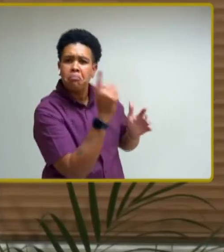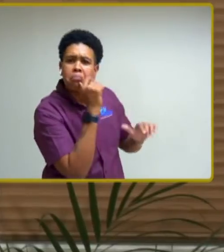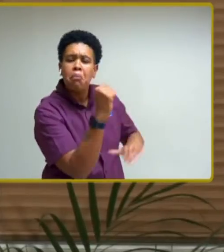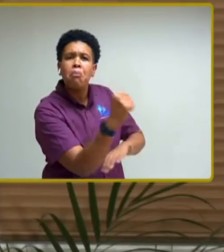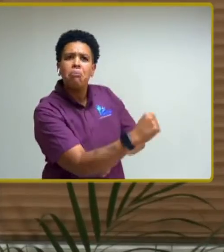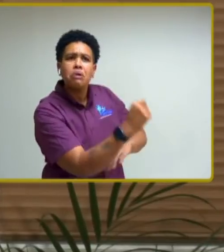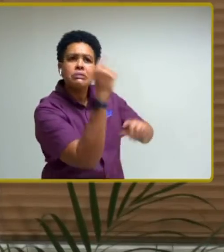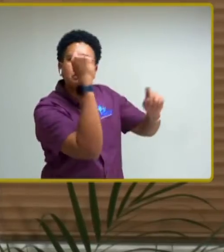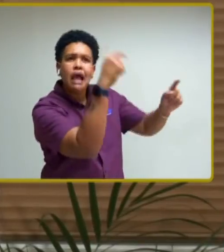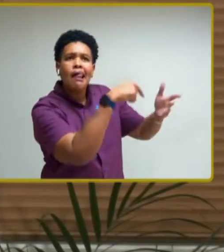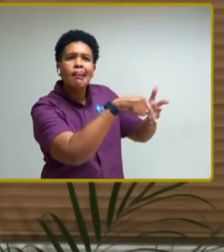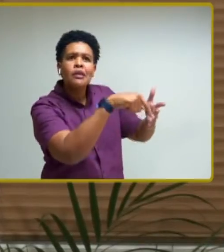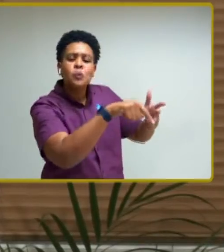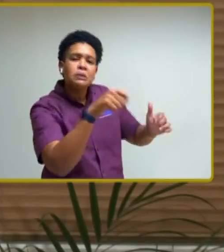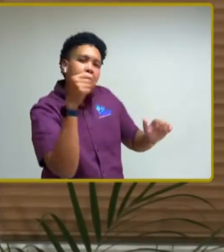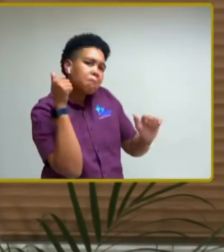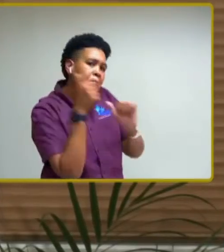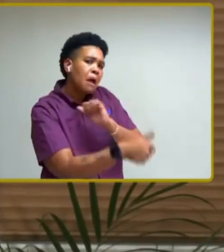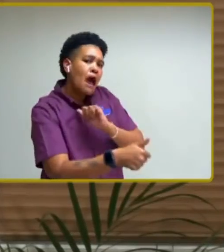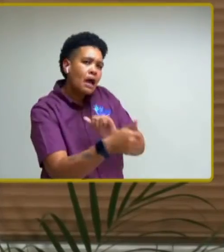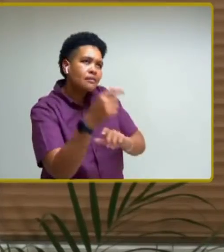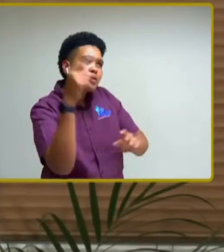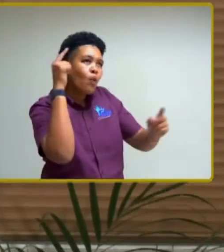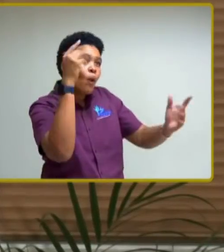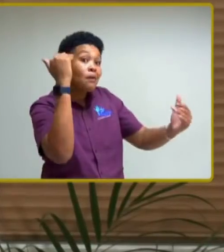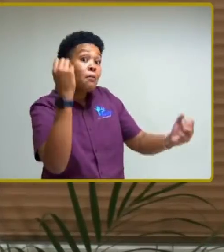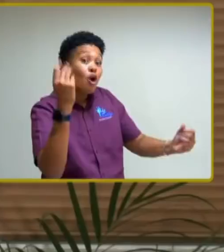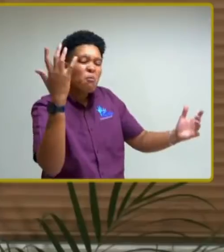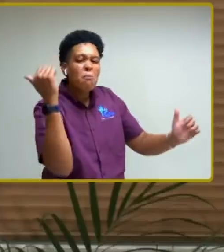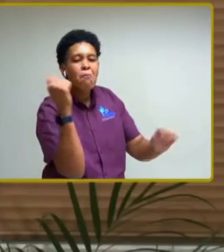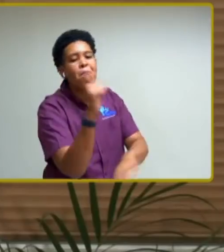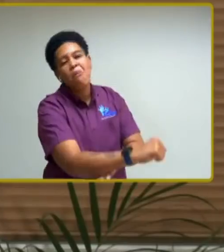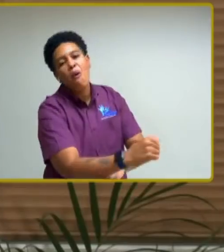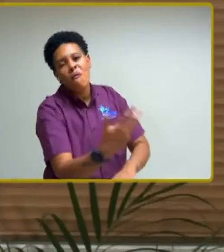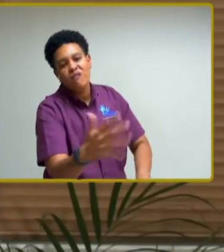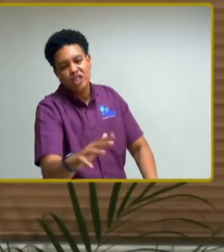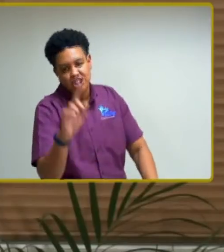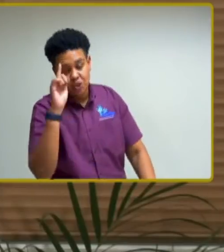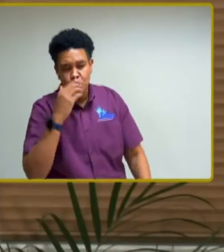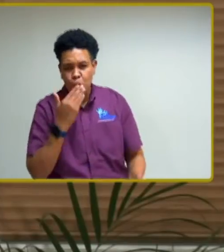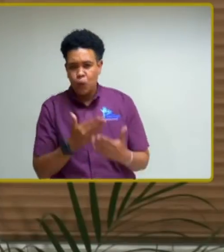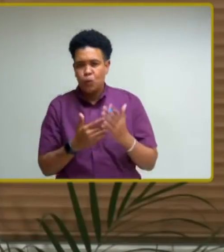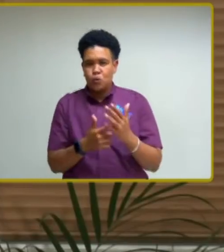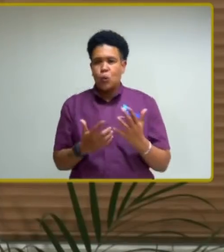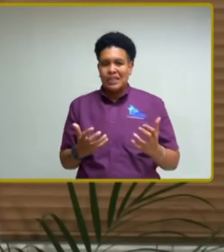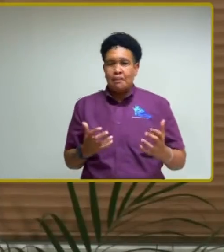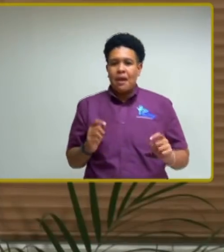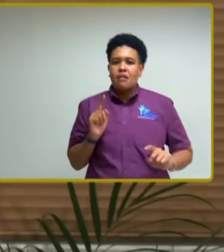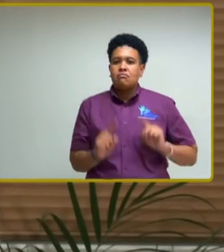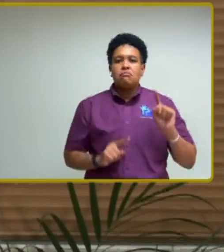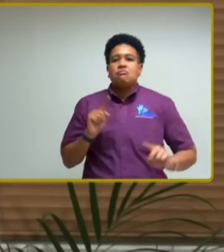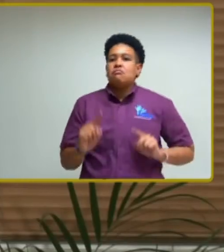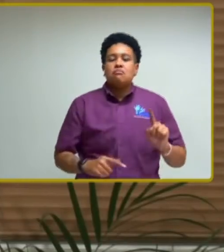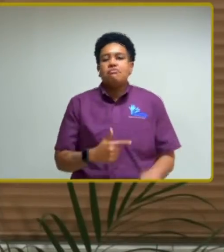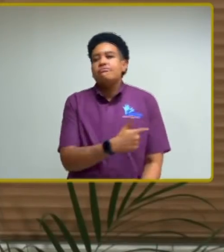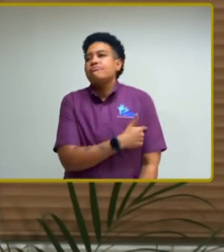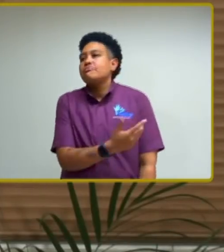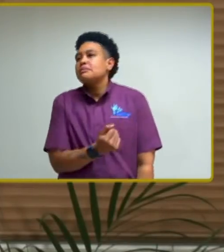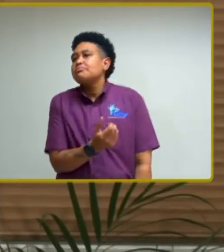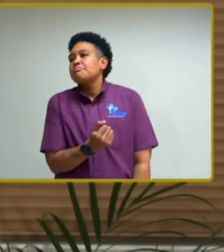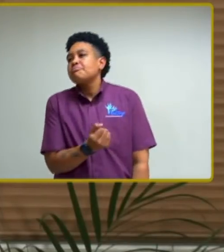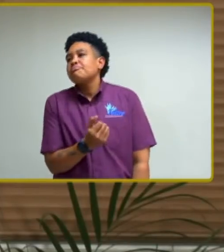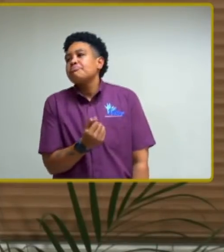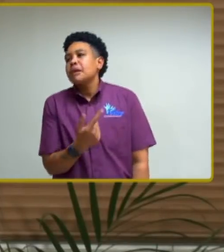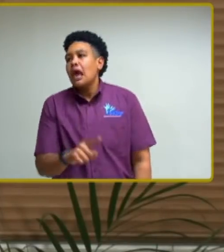that is a good sign for the demand for the vaccines, which is very important.